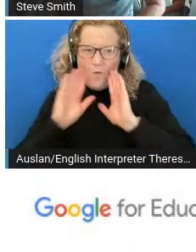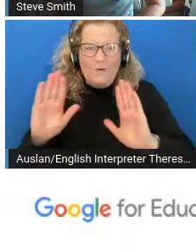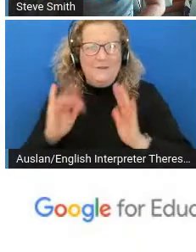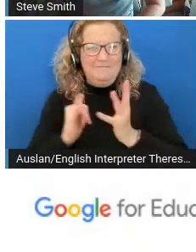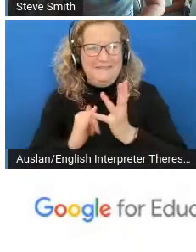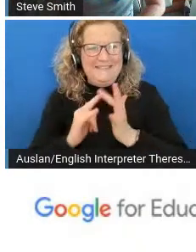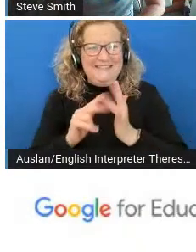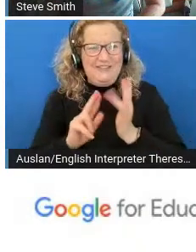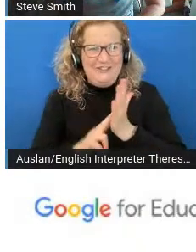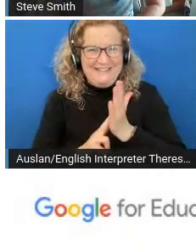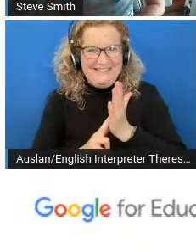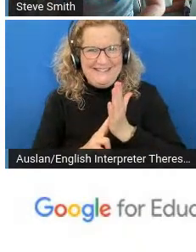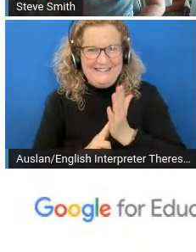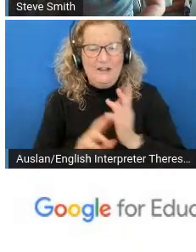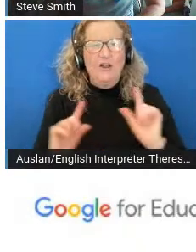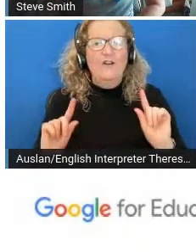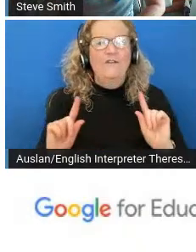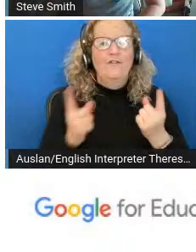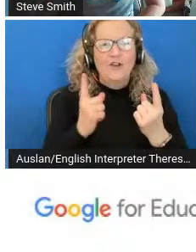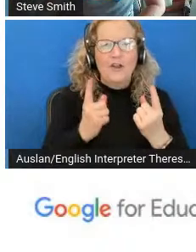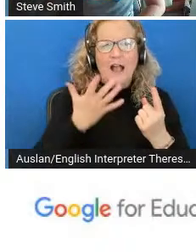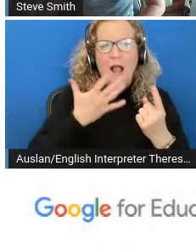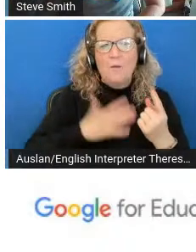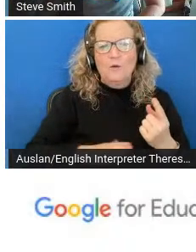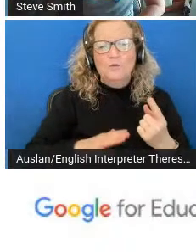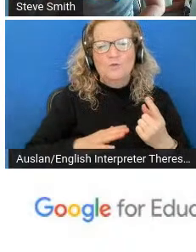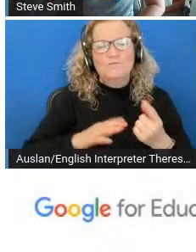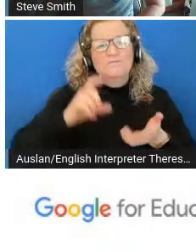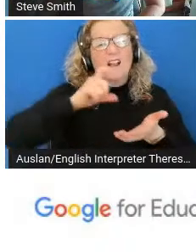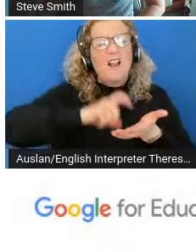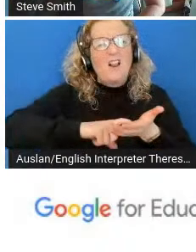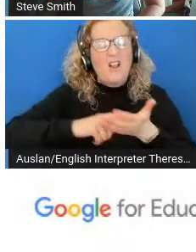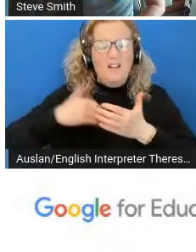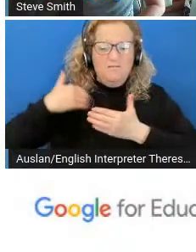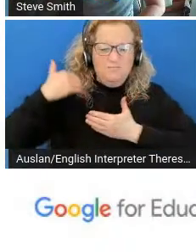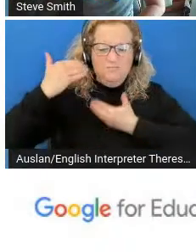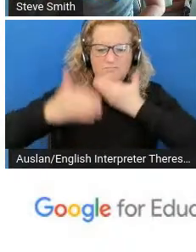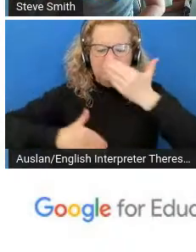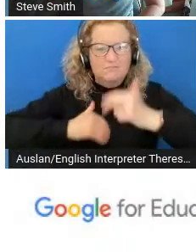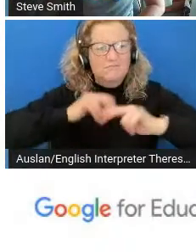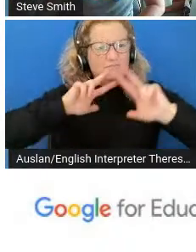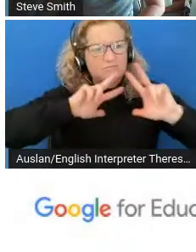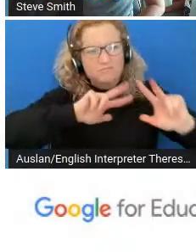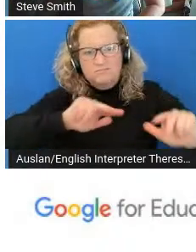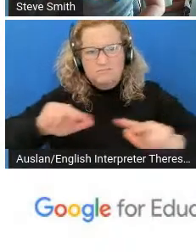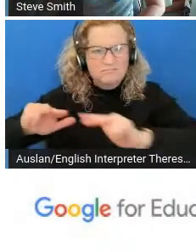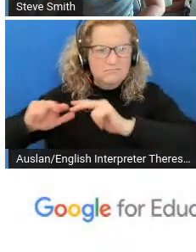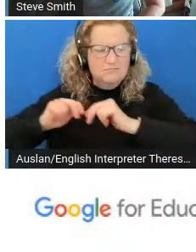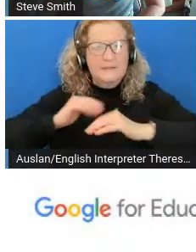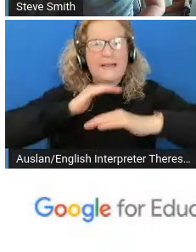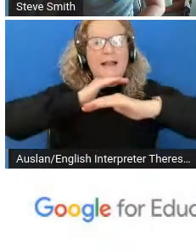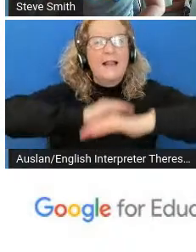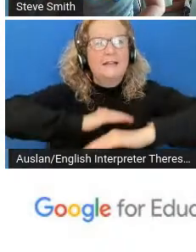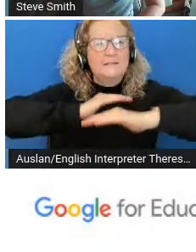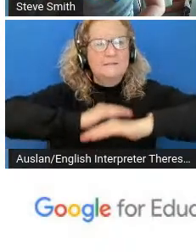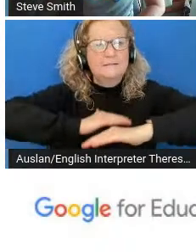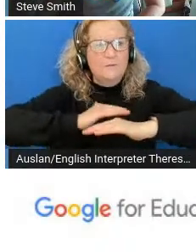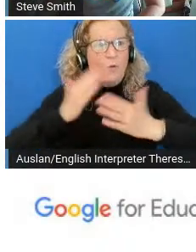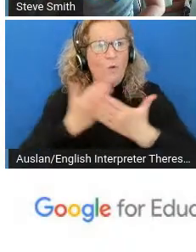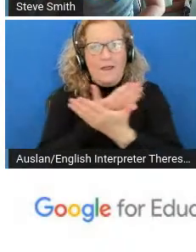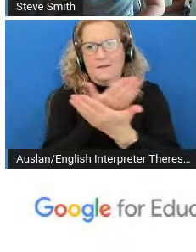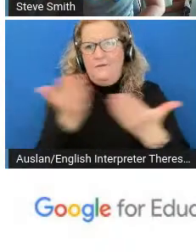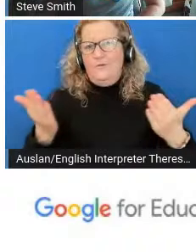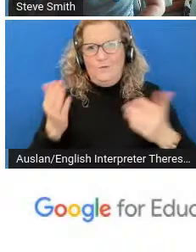perfect. I would just like to take a moment to acknowledge the traditional custodians of the land on which we are gathered. We are